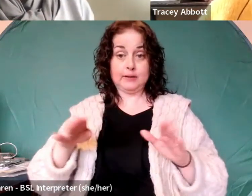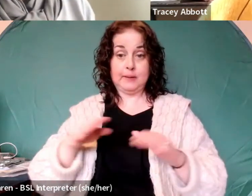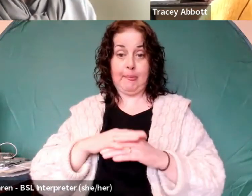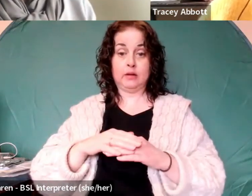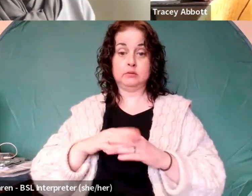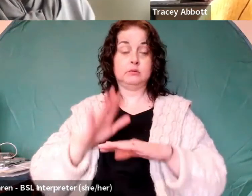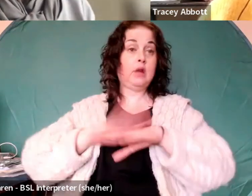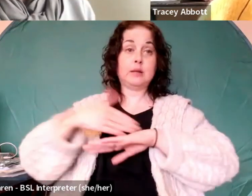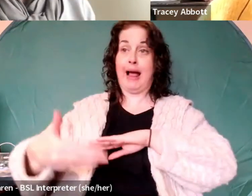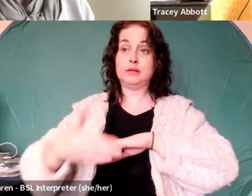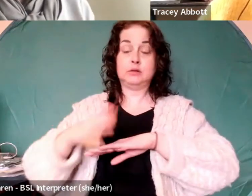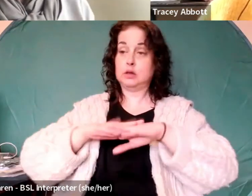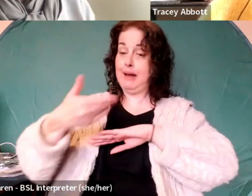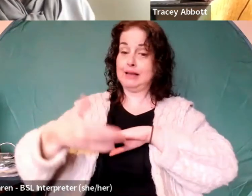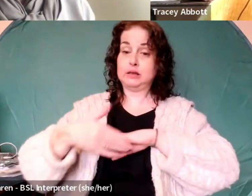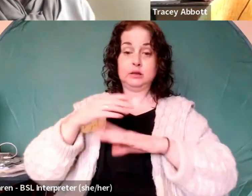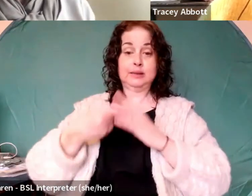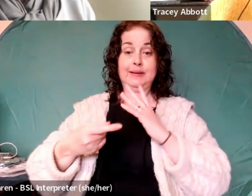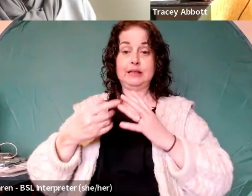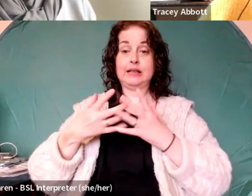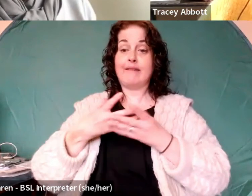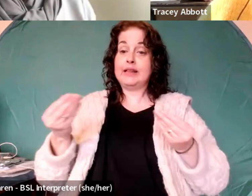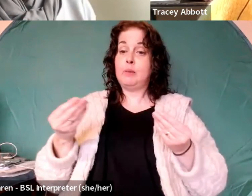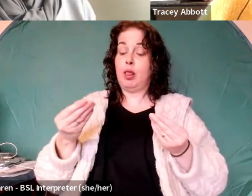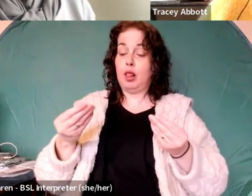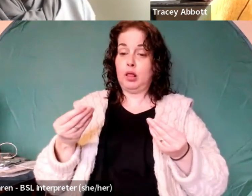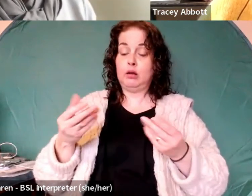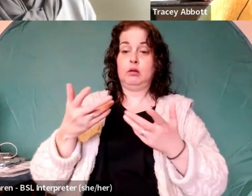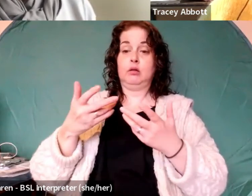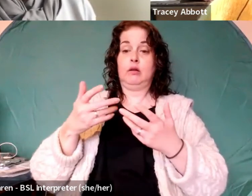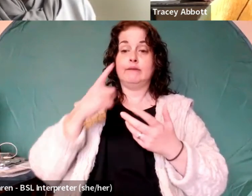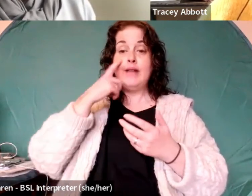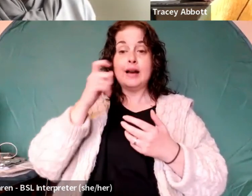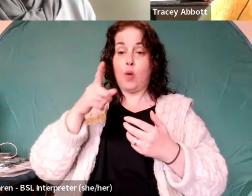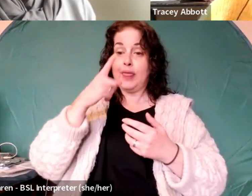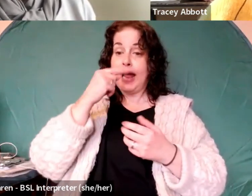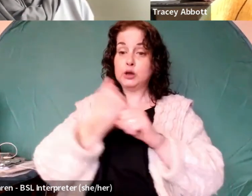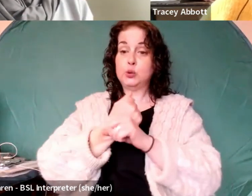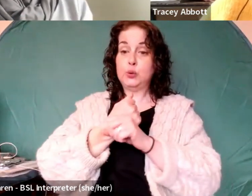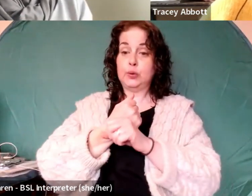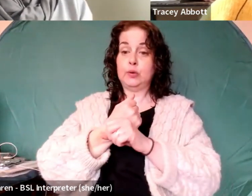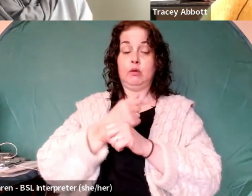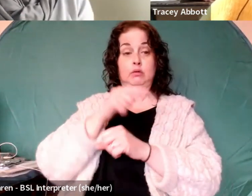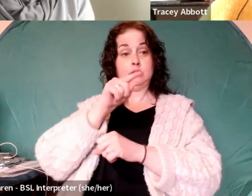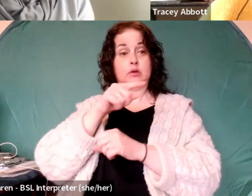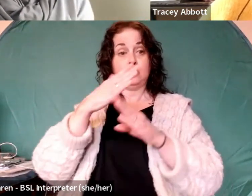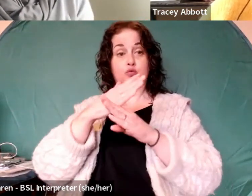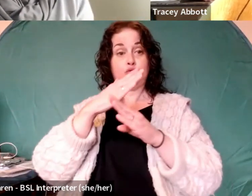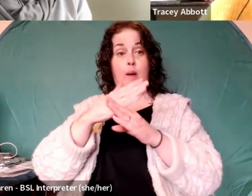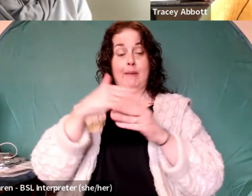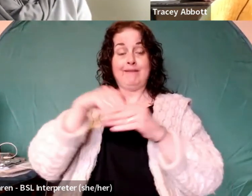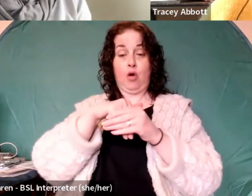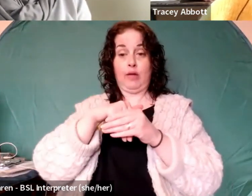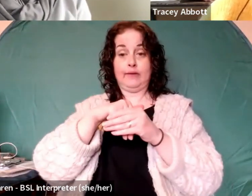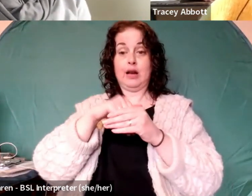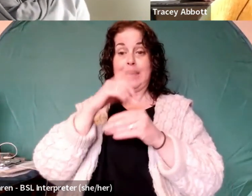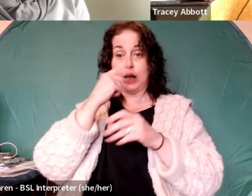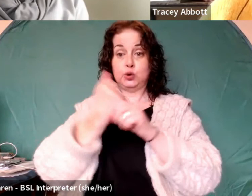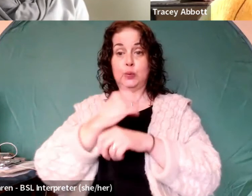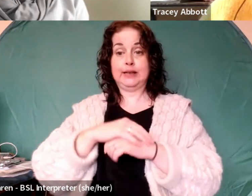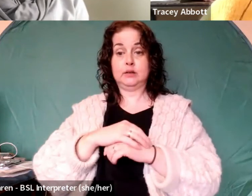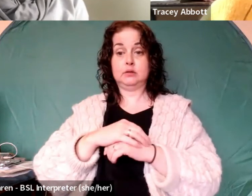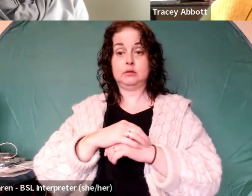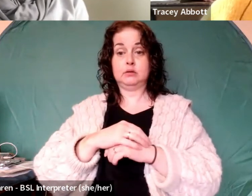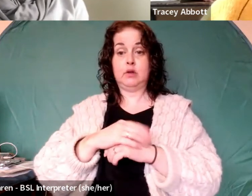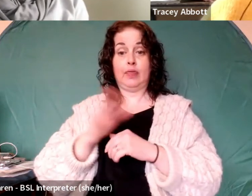Because most disabilities are invisible anyway, is find out what they can do. This is what the job involves. Can you do it? That's